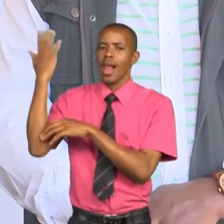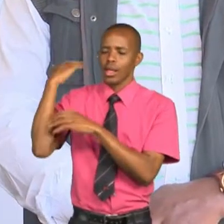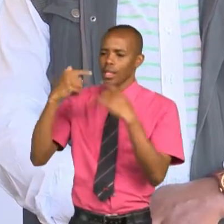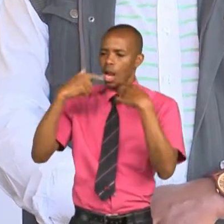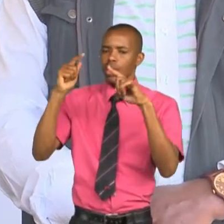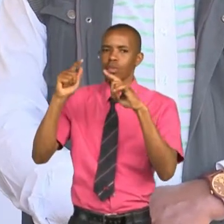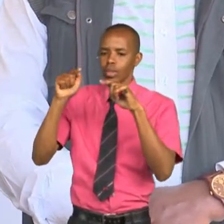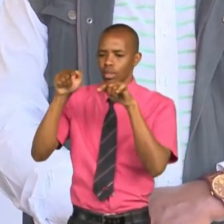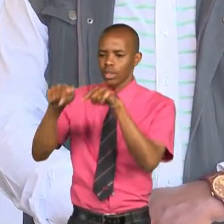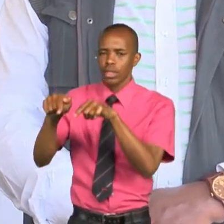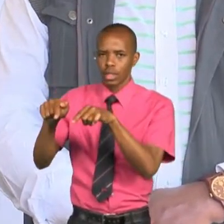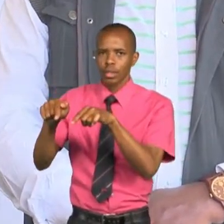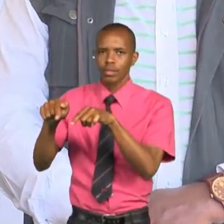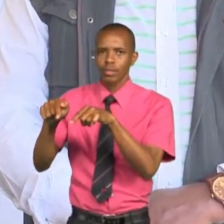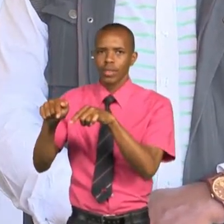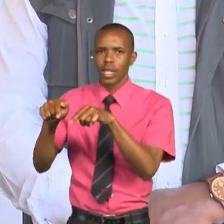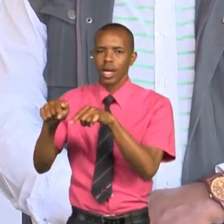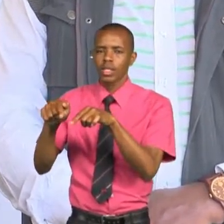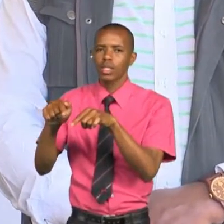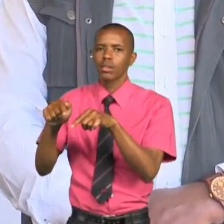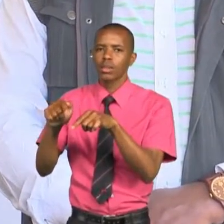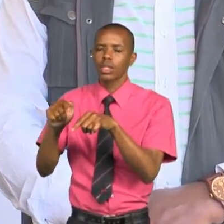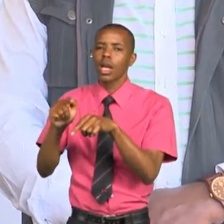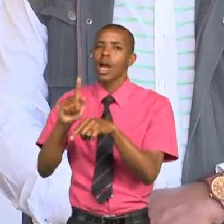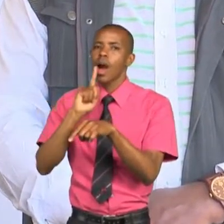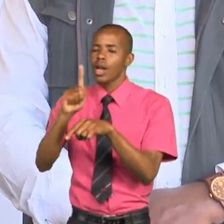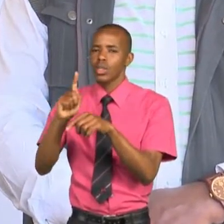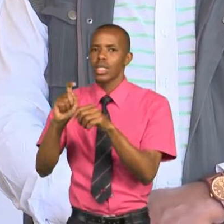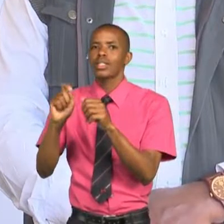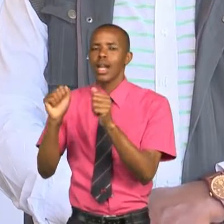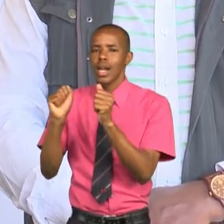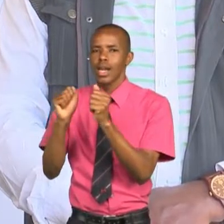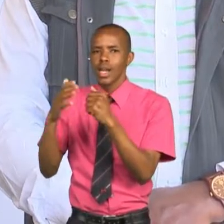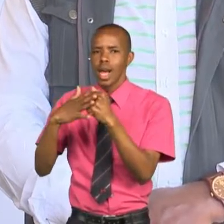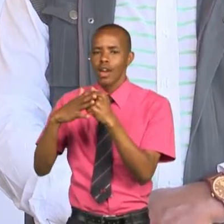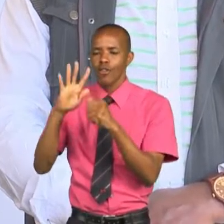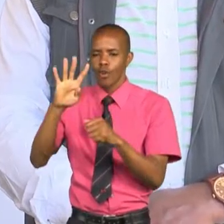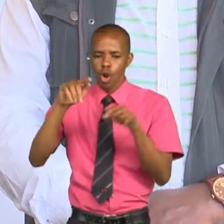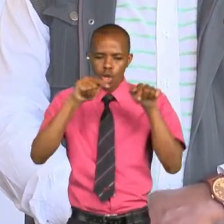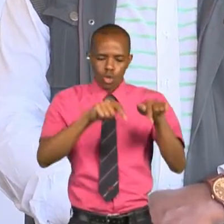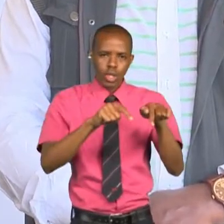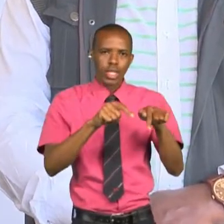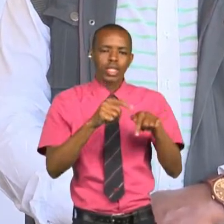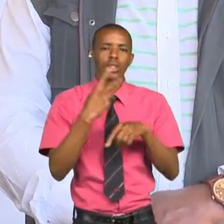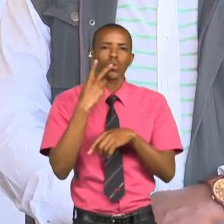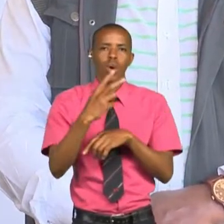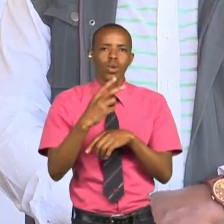here, we were at 194. As we speak today, we are